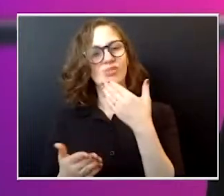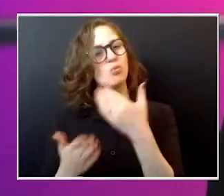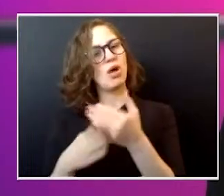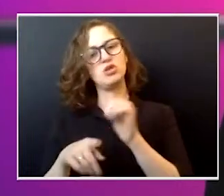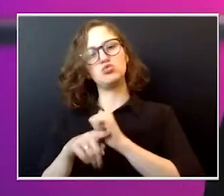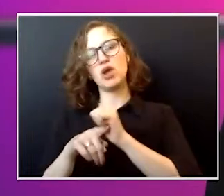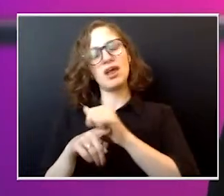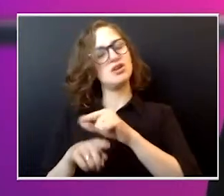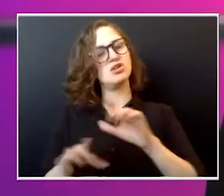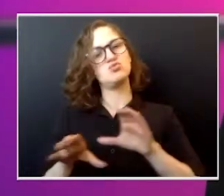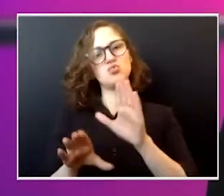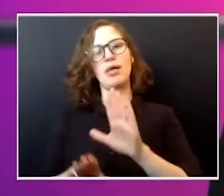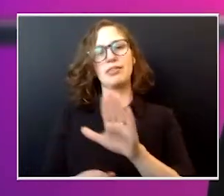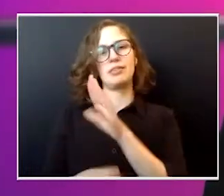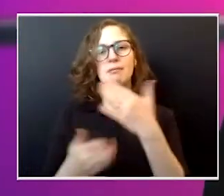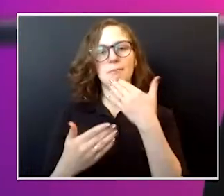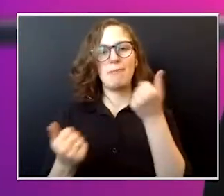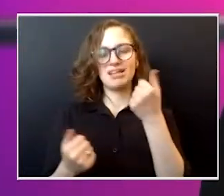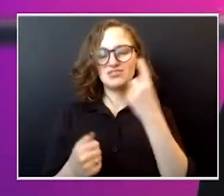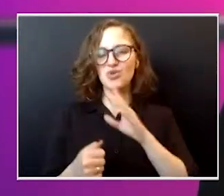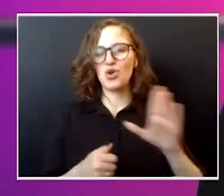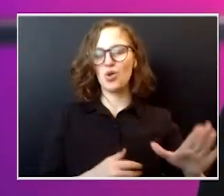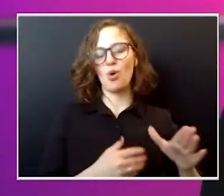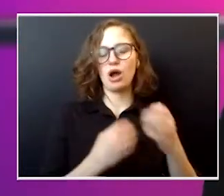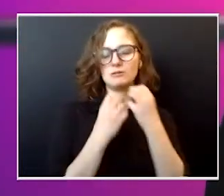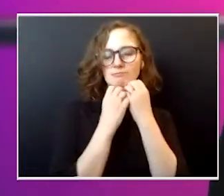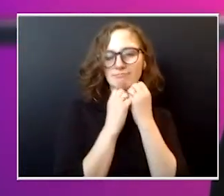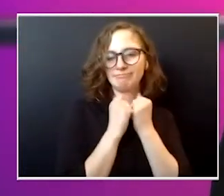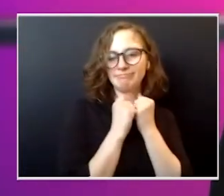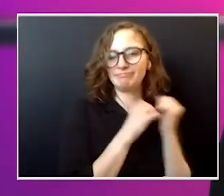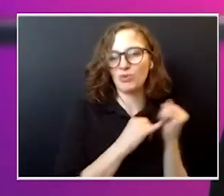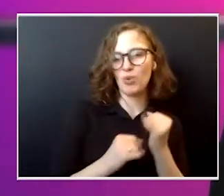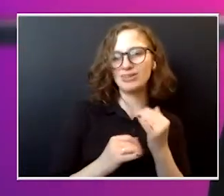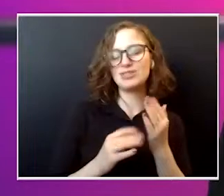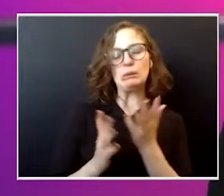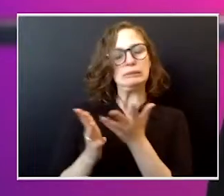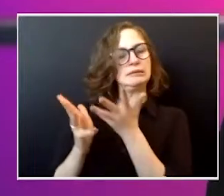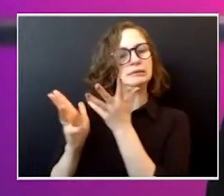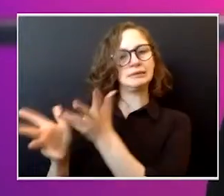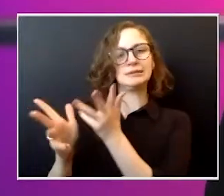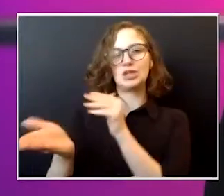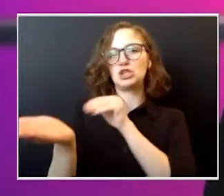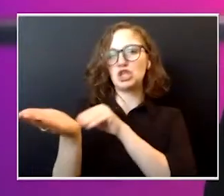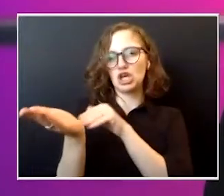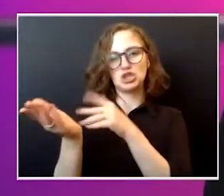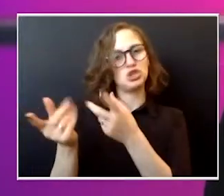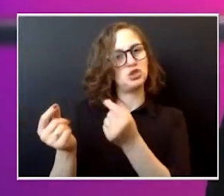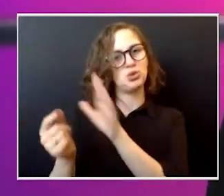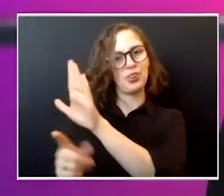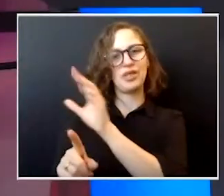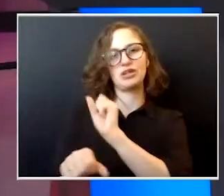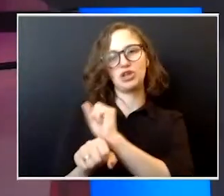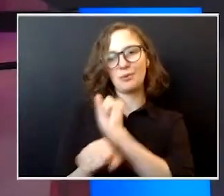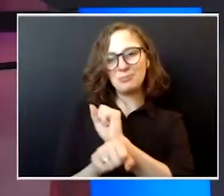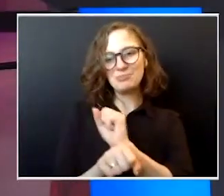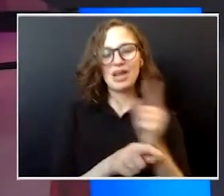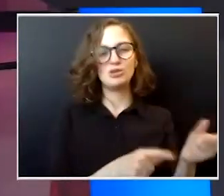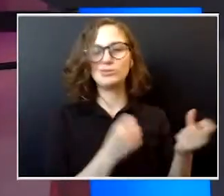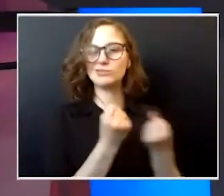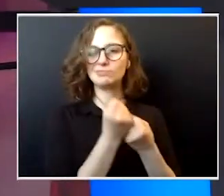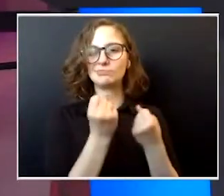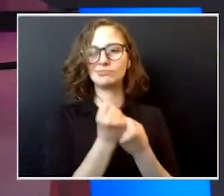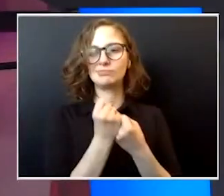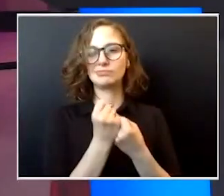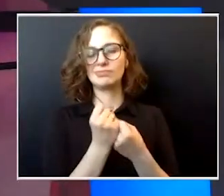can for your loved one. So you have to let the doctors do what they need to do, and you need to be a supportive. I imagine it's a double-edged sword. Yeah.